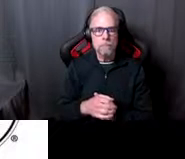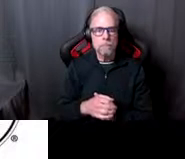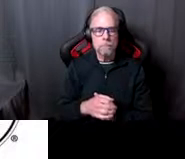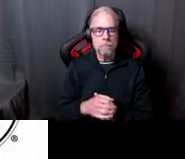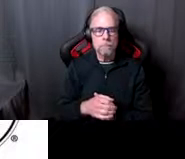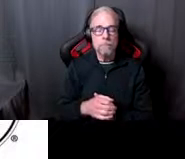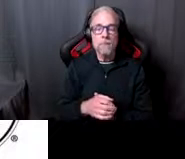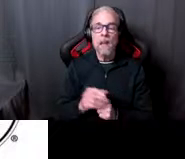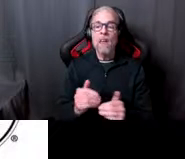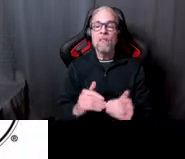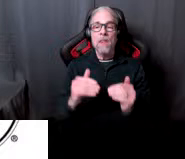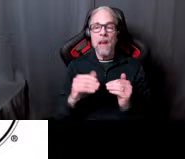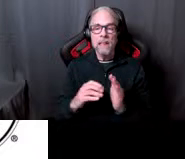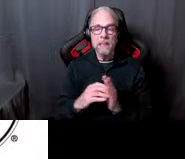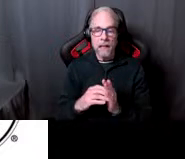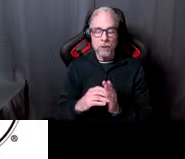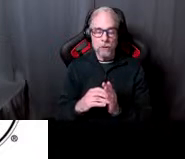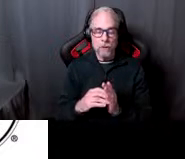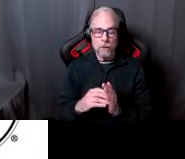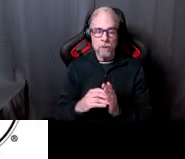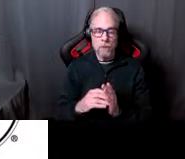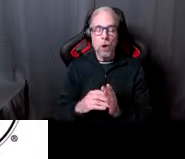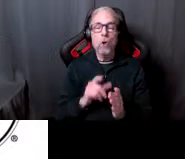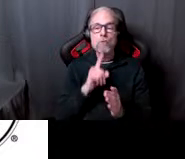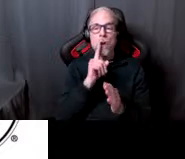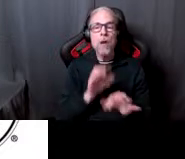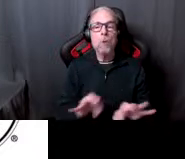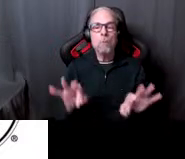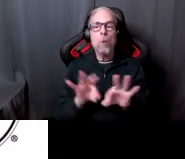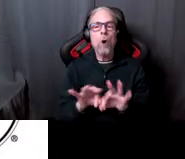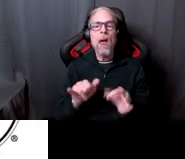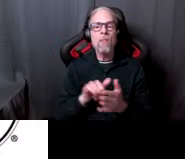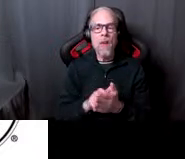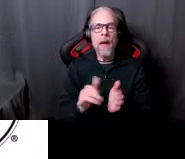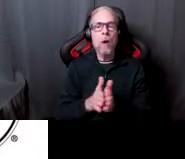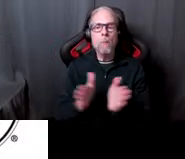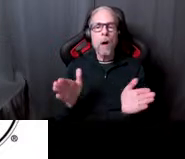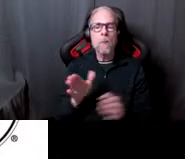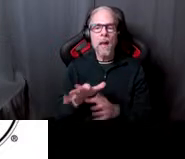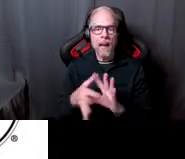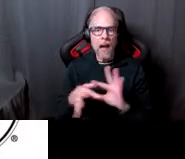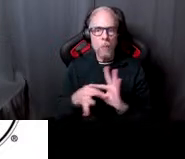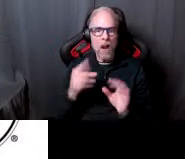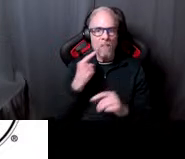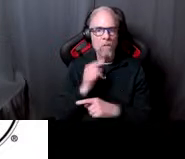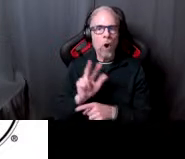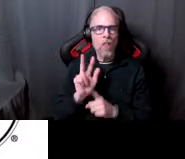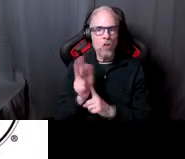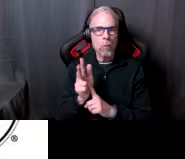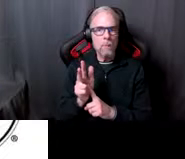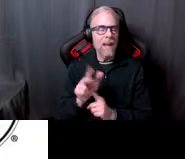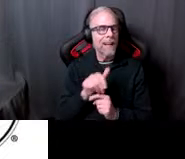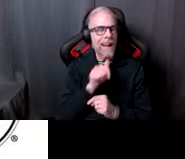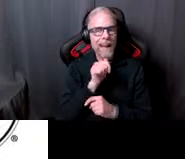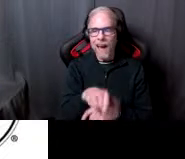And this next section is really important that it's just public comment for 3 minutes. It's not a time to just